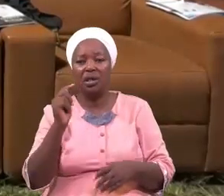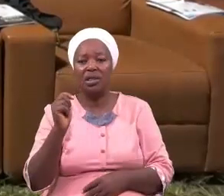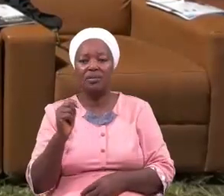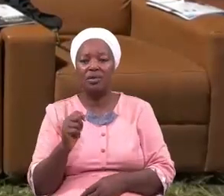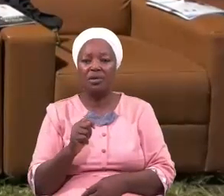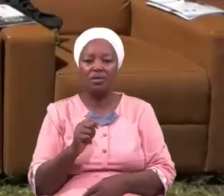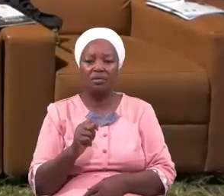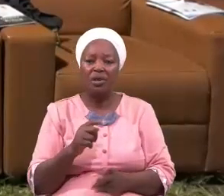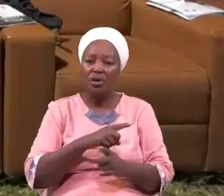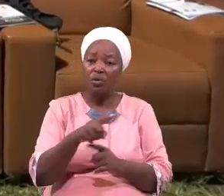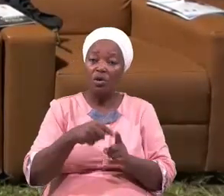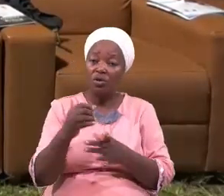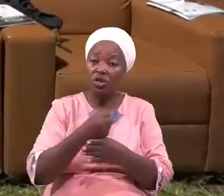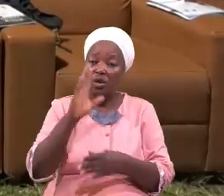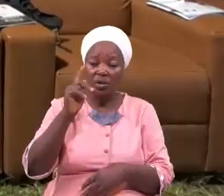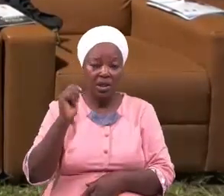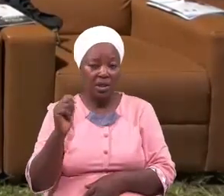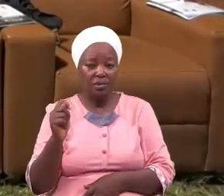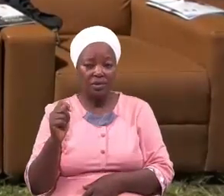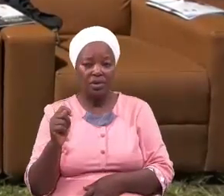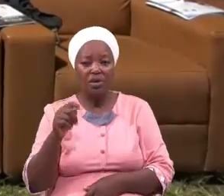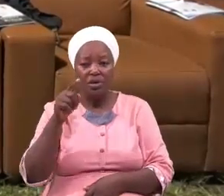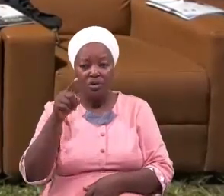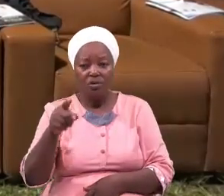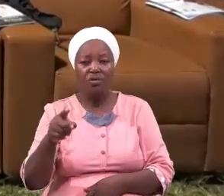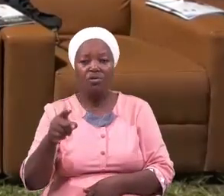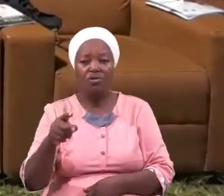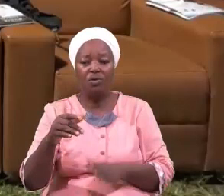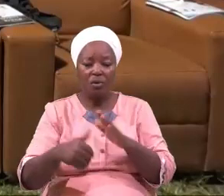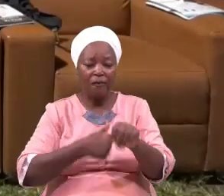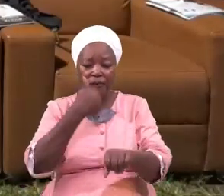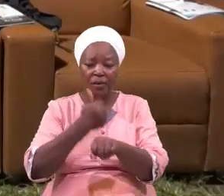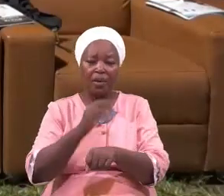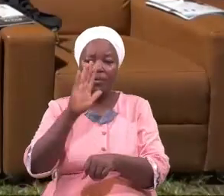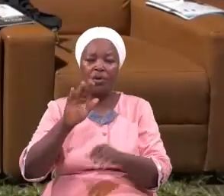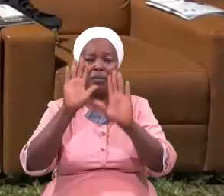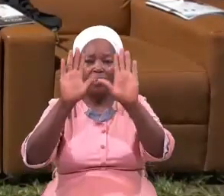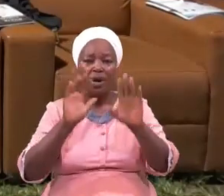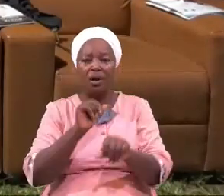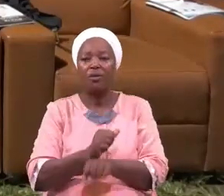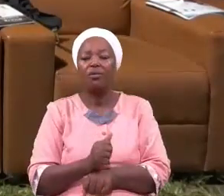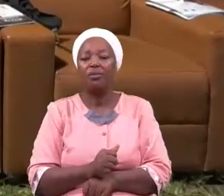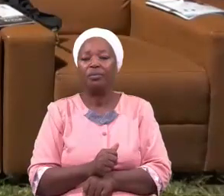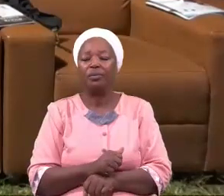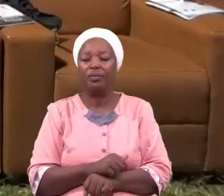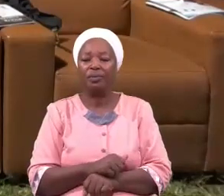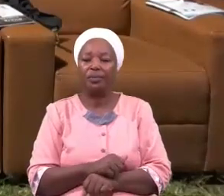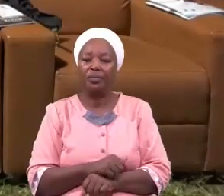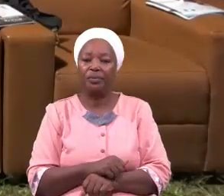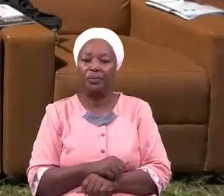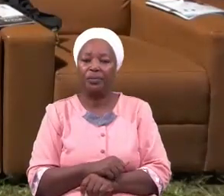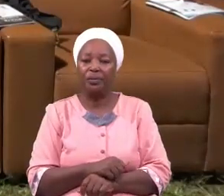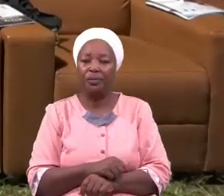When you share your testimony, you confirm your miracle. Quand vous partagez votre témoignage, cela confirme votre